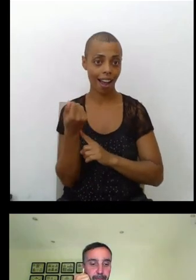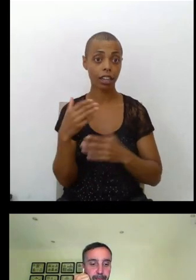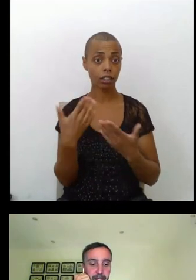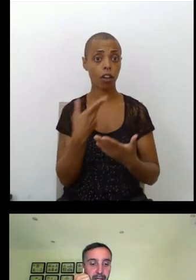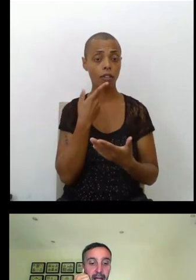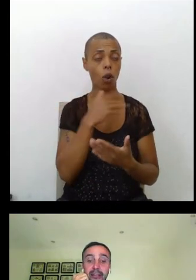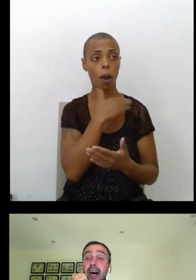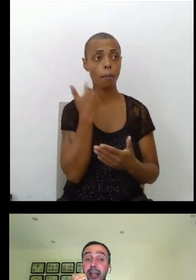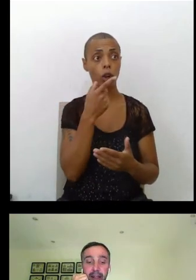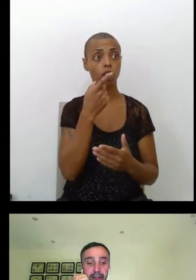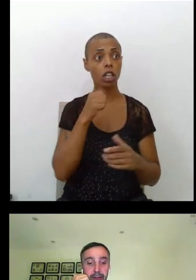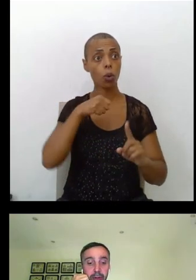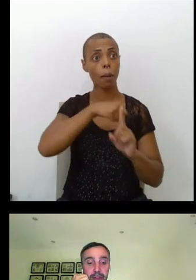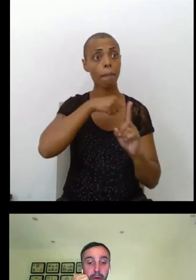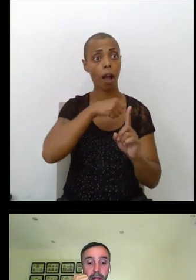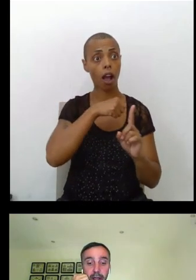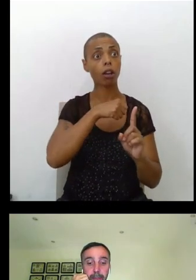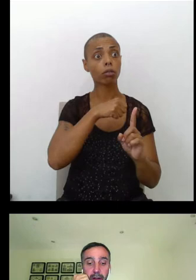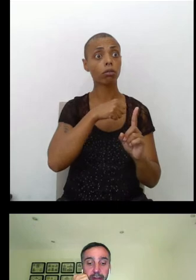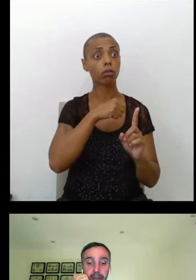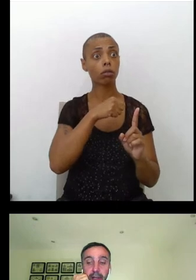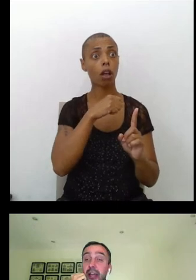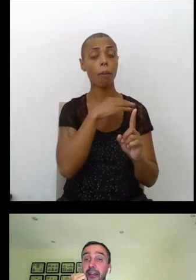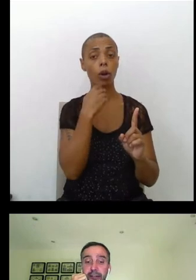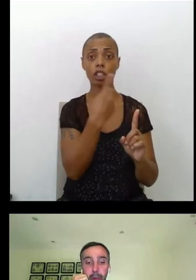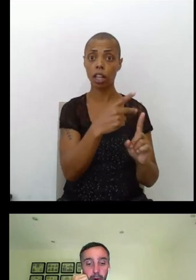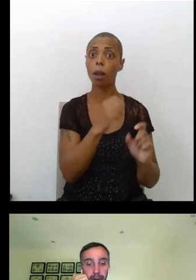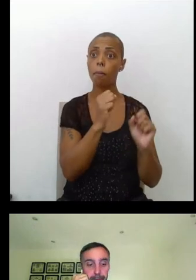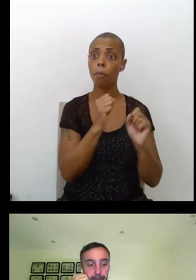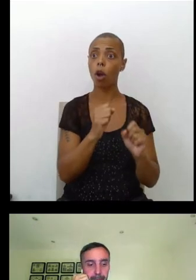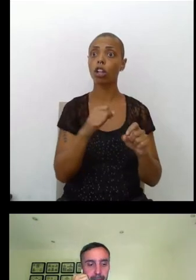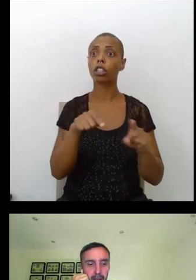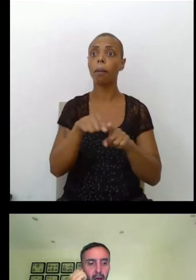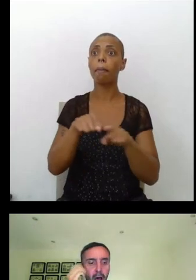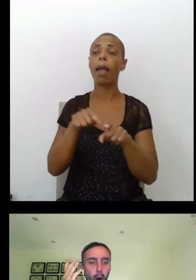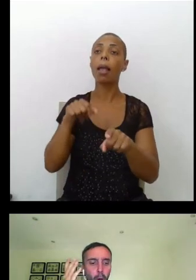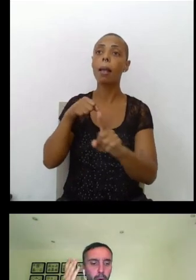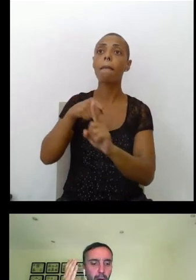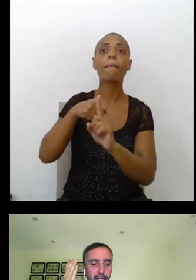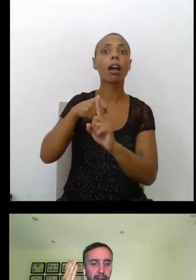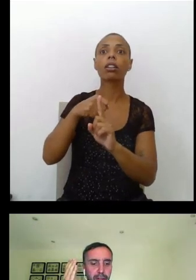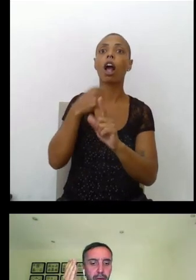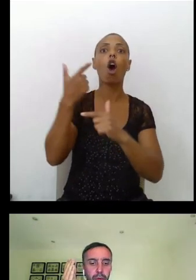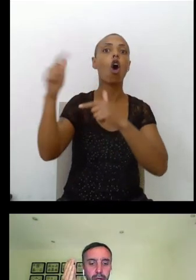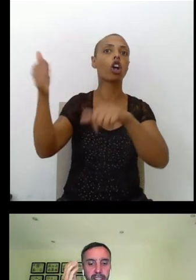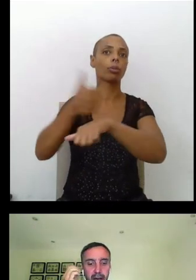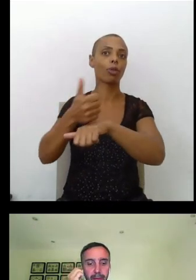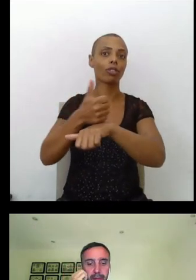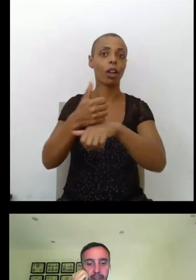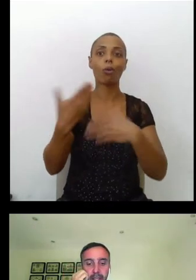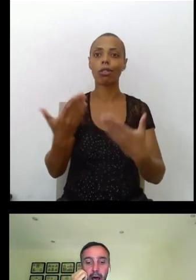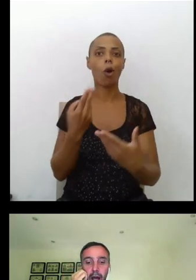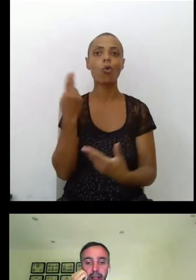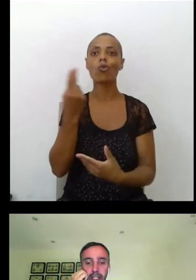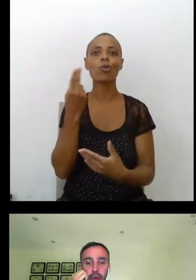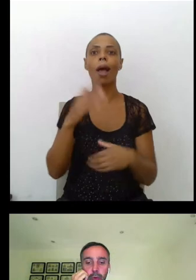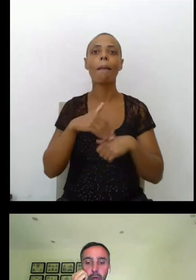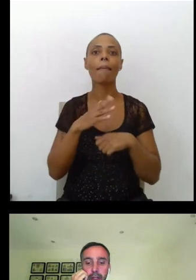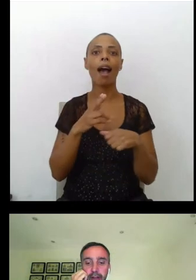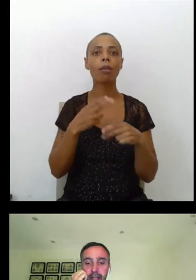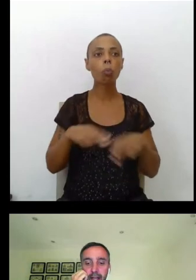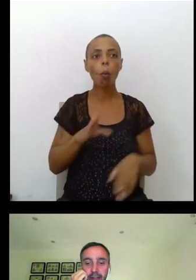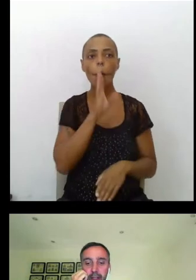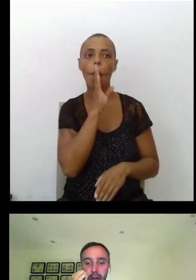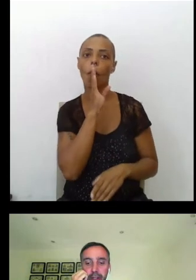entire profession was no longer possible at this point way to the New York Times the